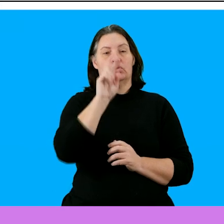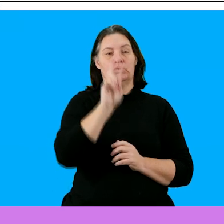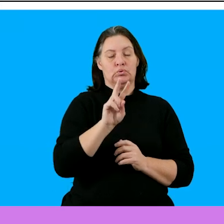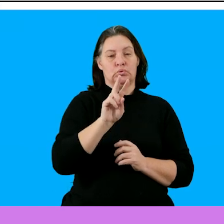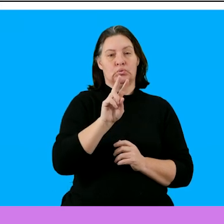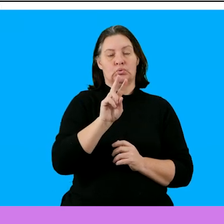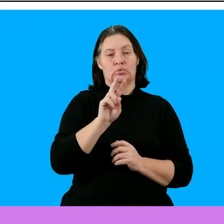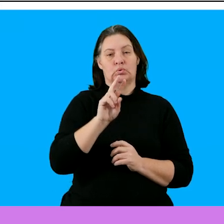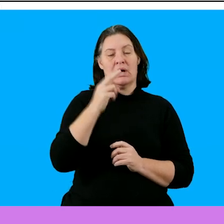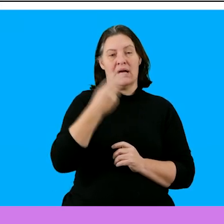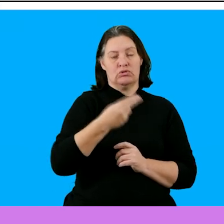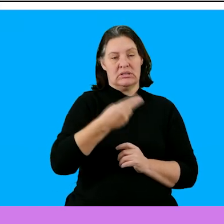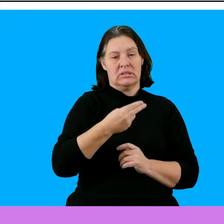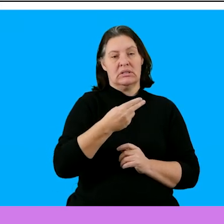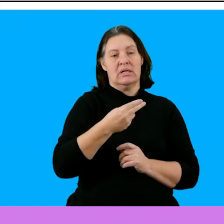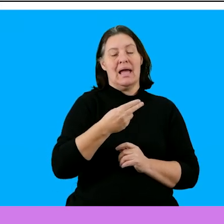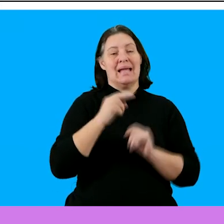you, is